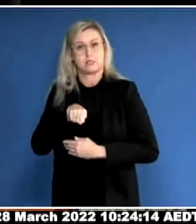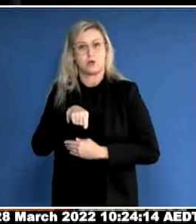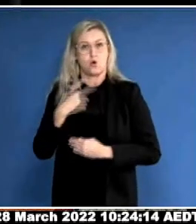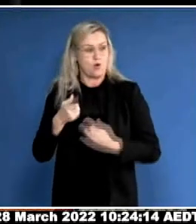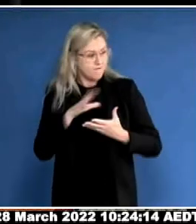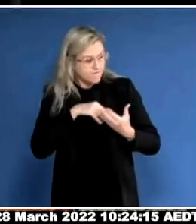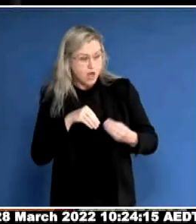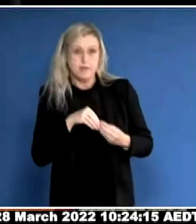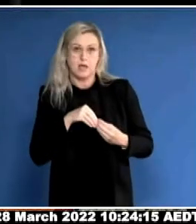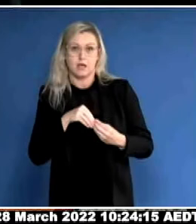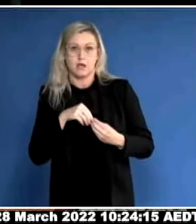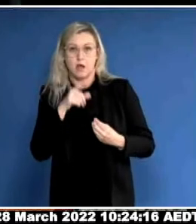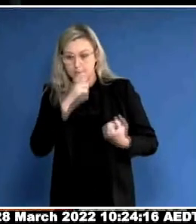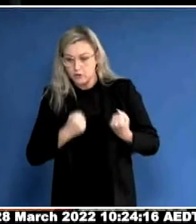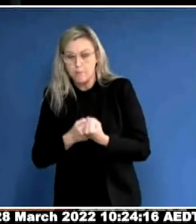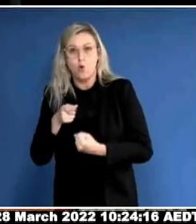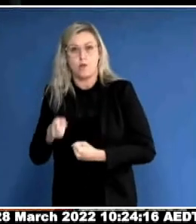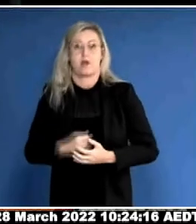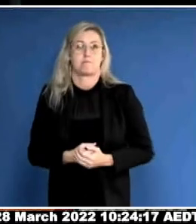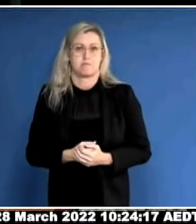people who had the care and trust.